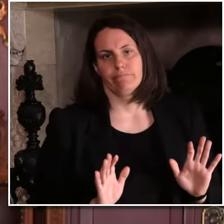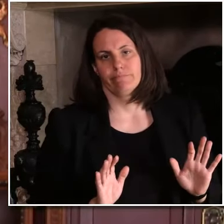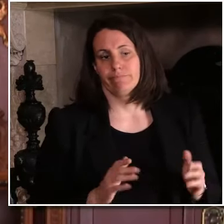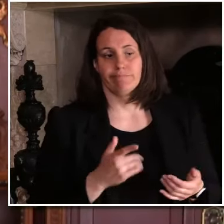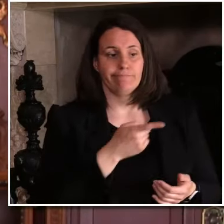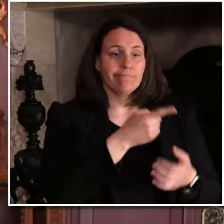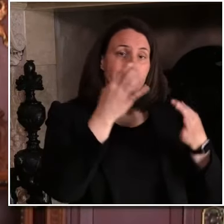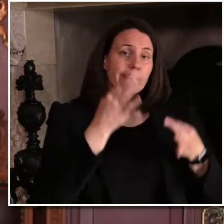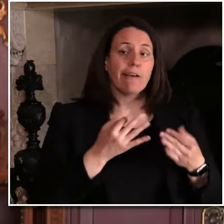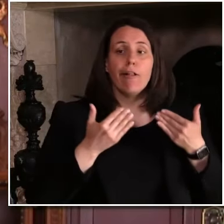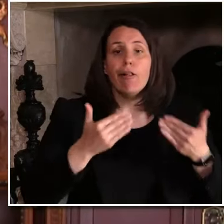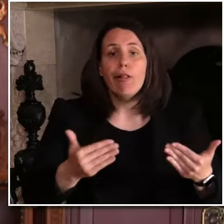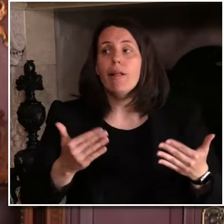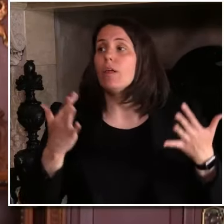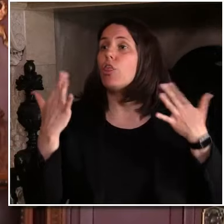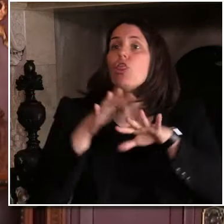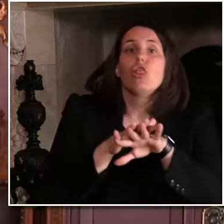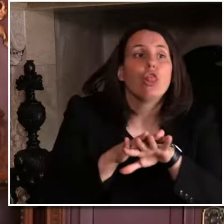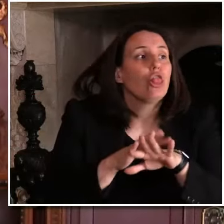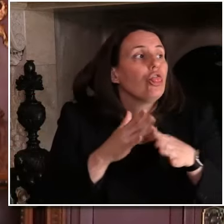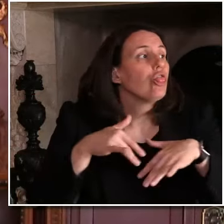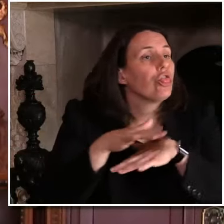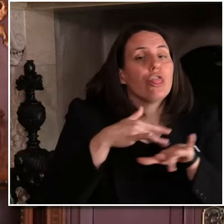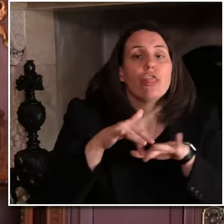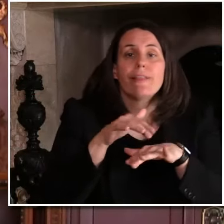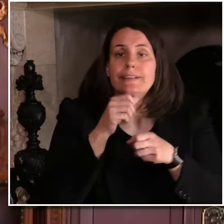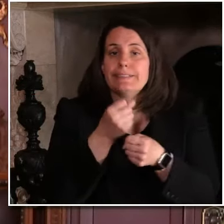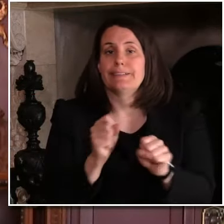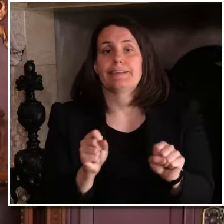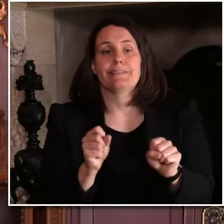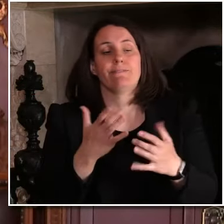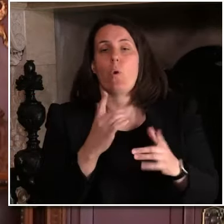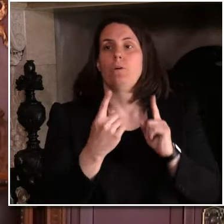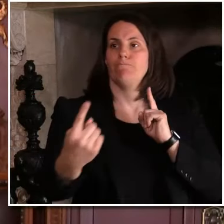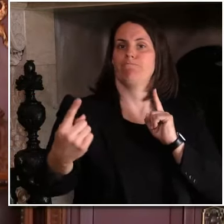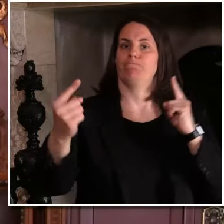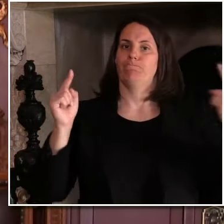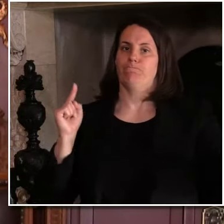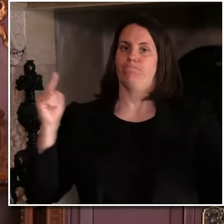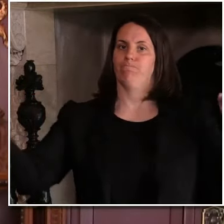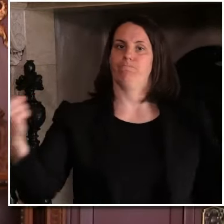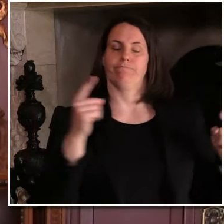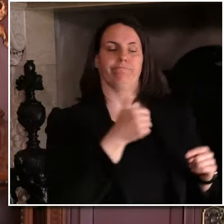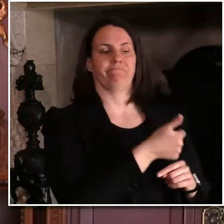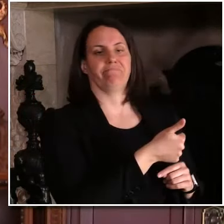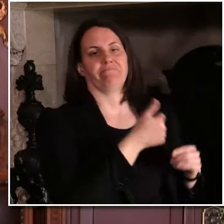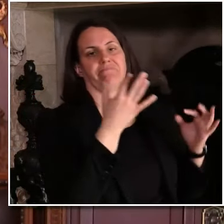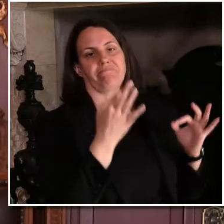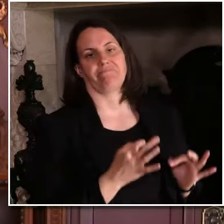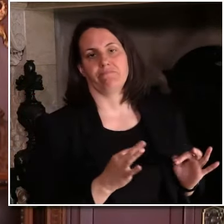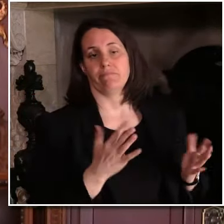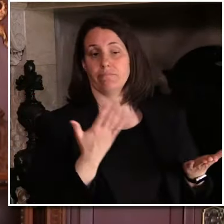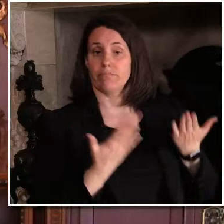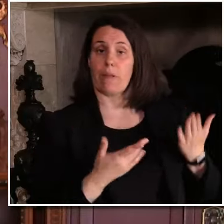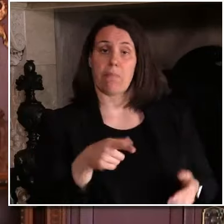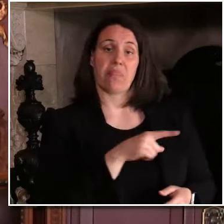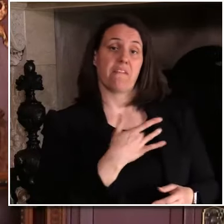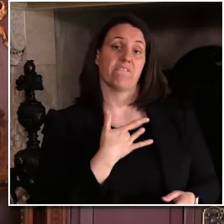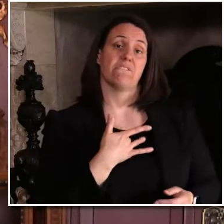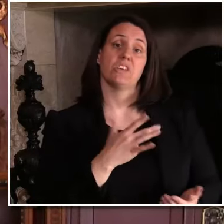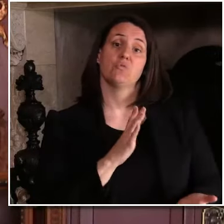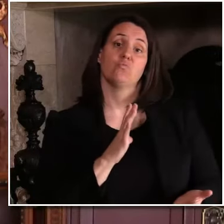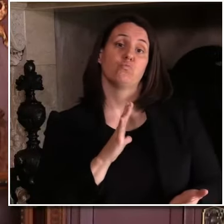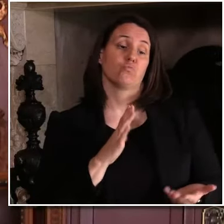that that's not an issue for you, but for others it might be an issue, and that